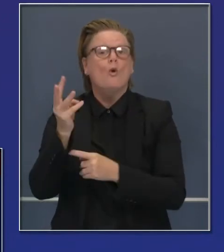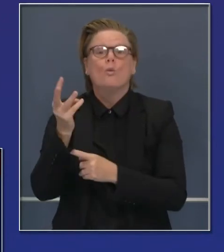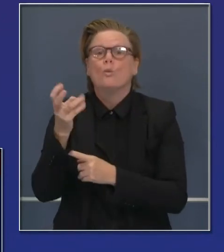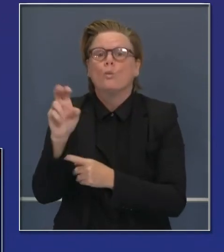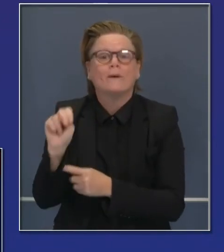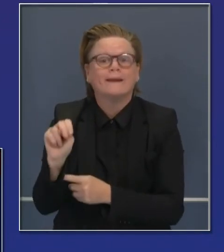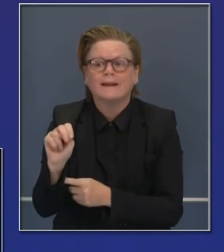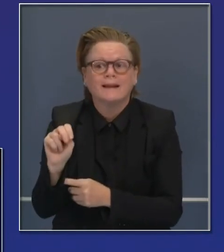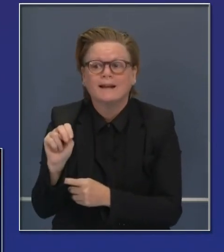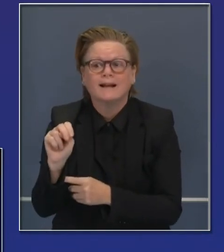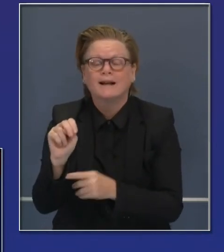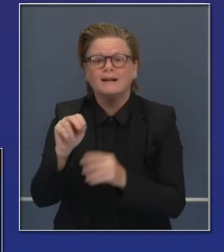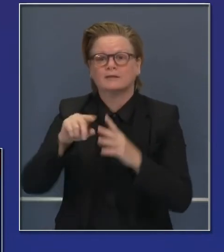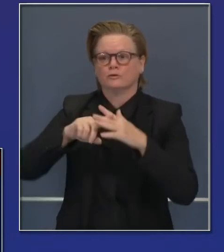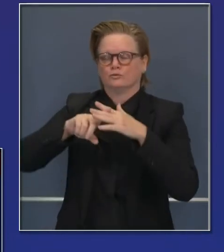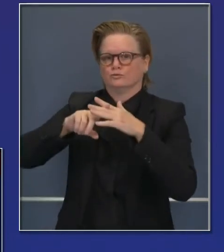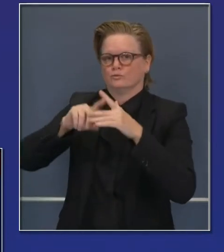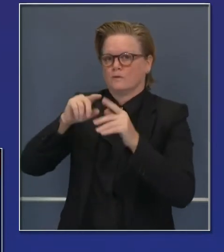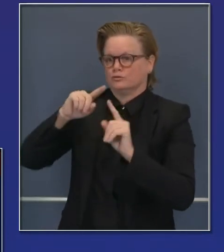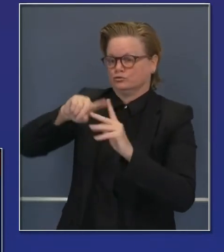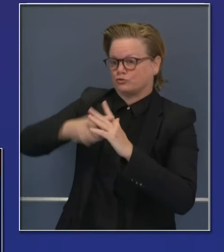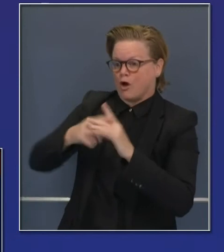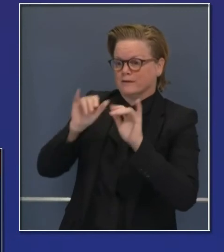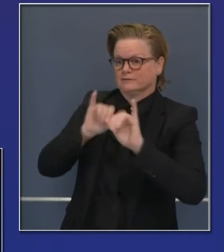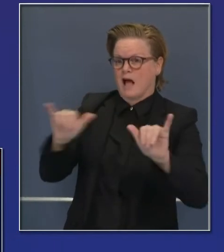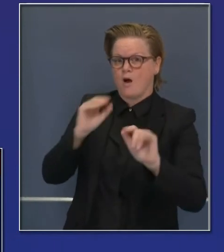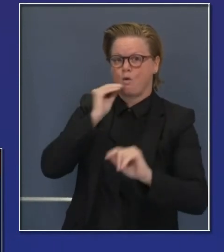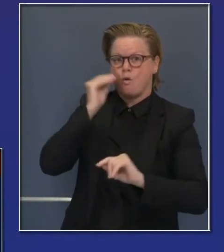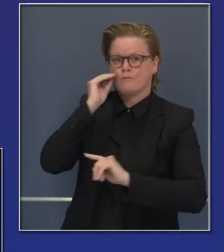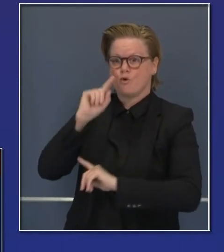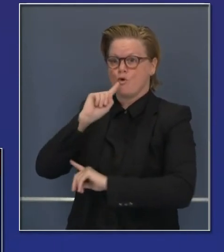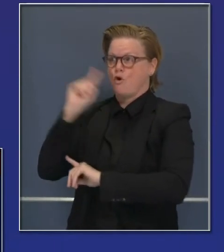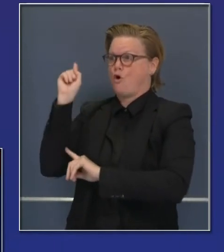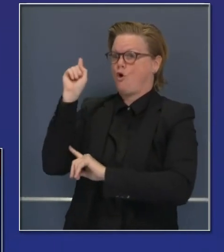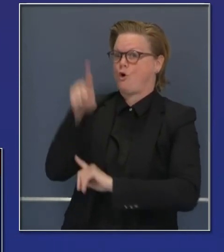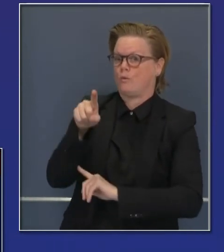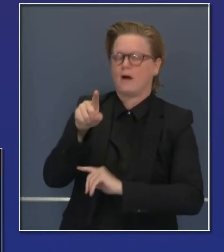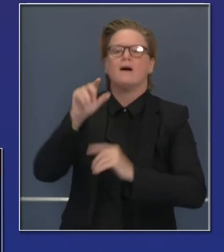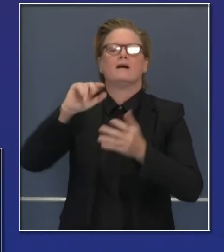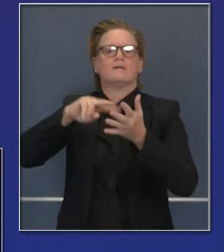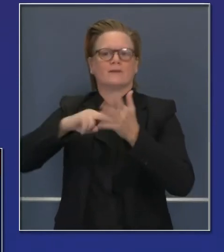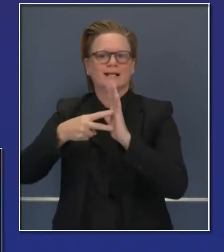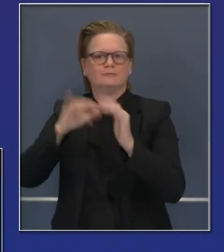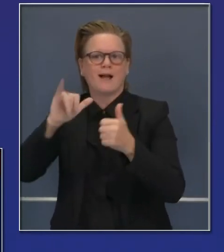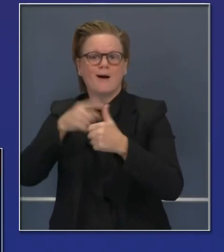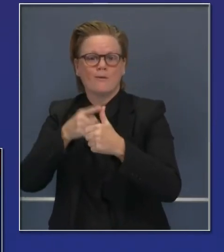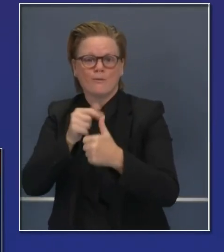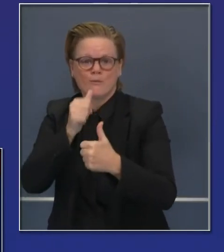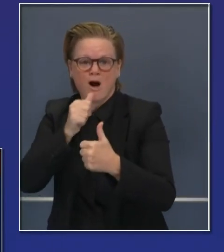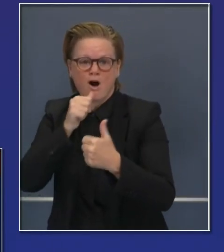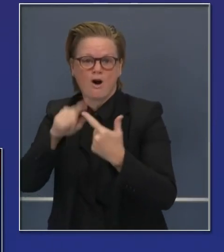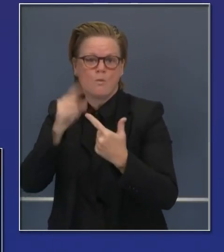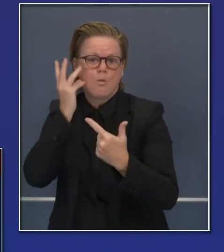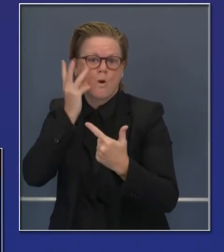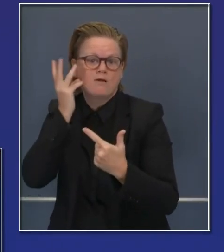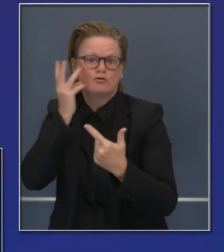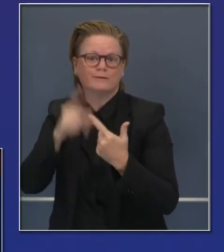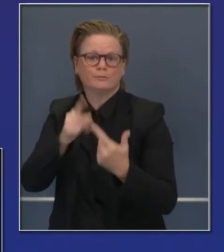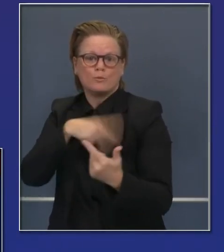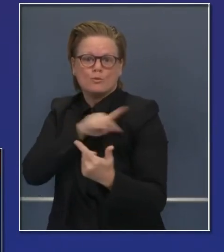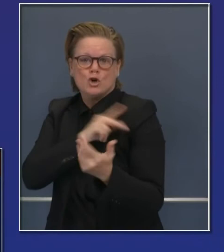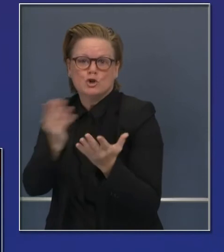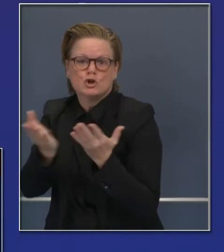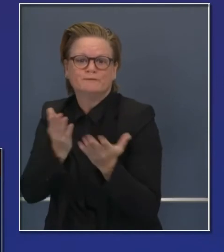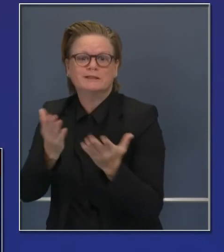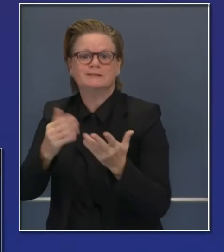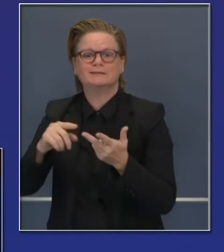stay-at-home category, that bars, wineries, personal services, hair salons, and the like will be temporarily closed